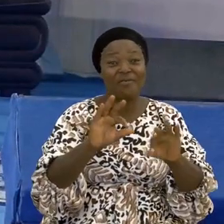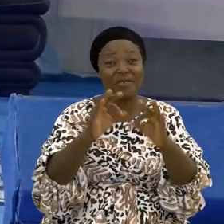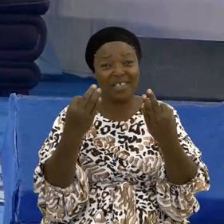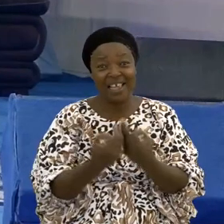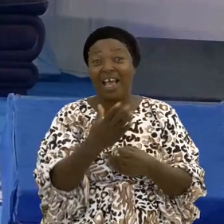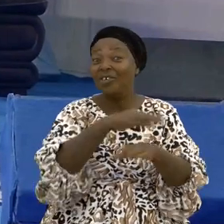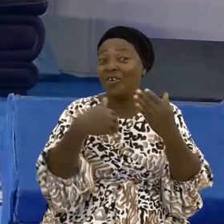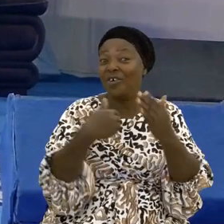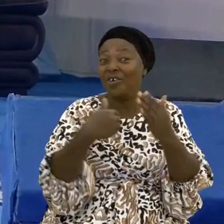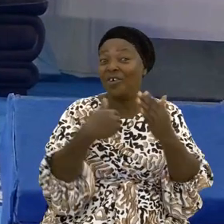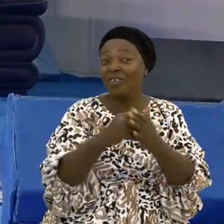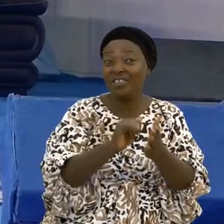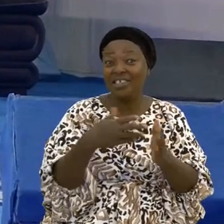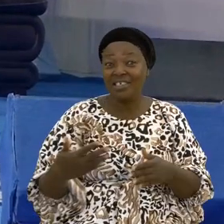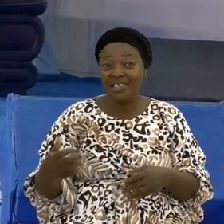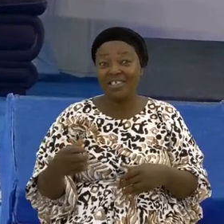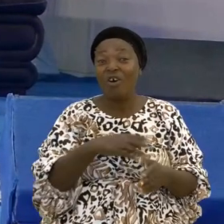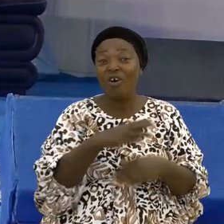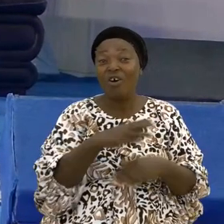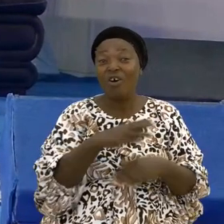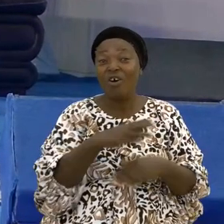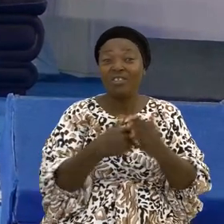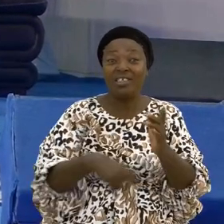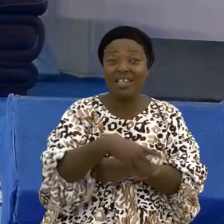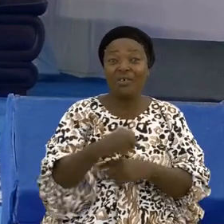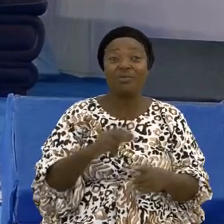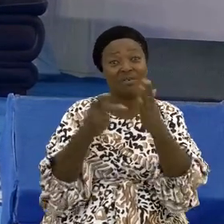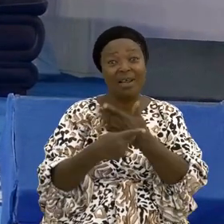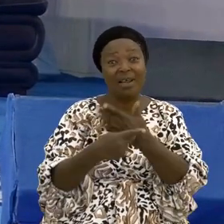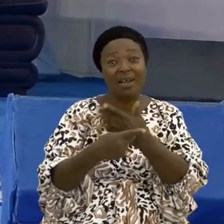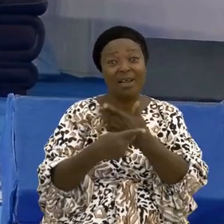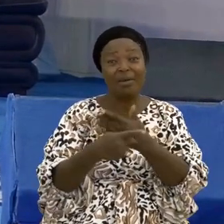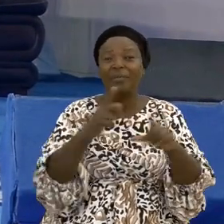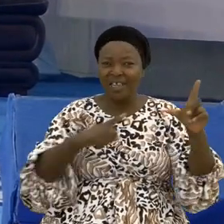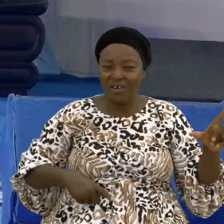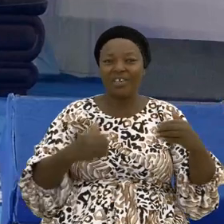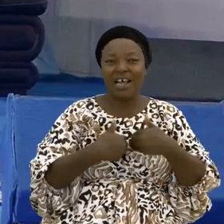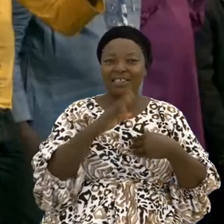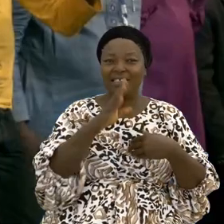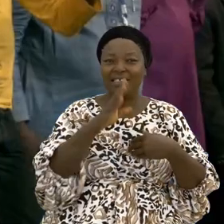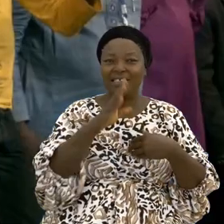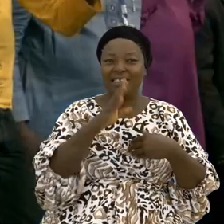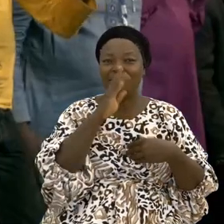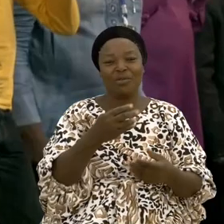all these 6 days of the crusade, the Lord has been good.